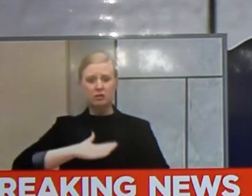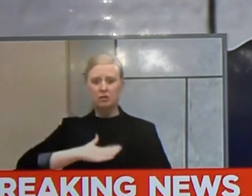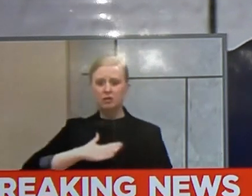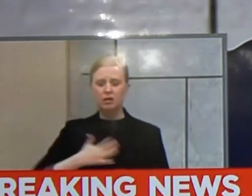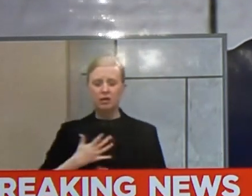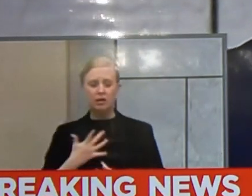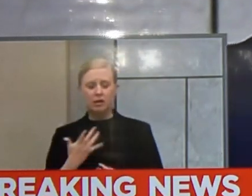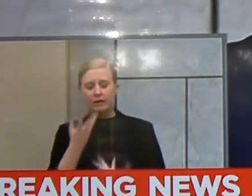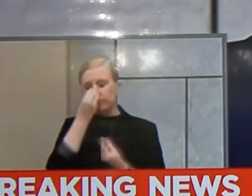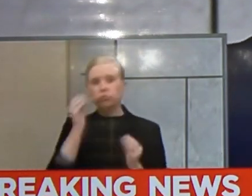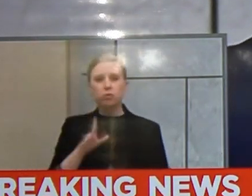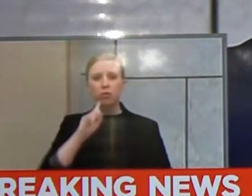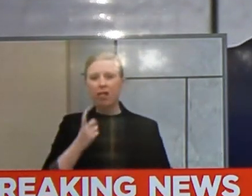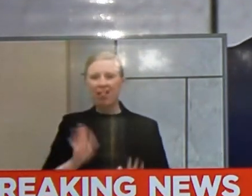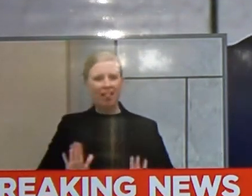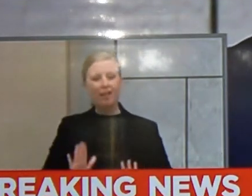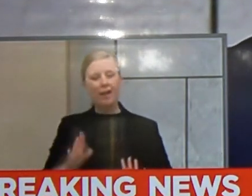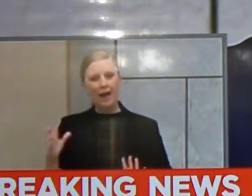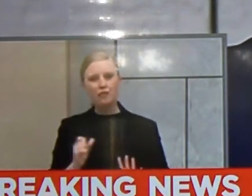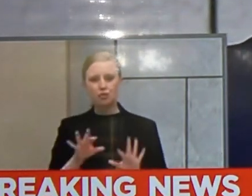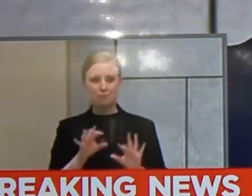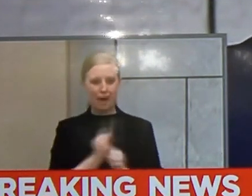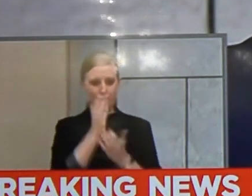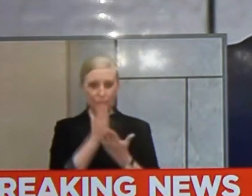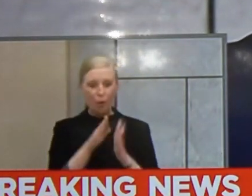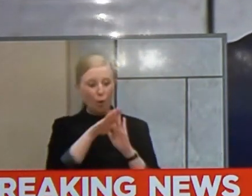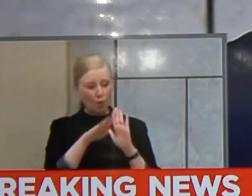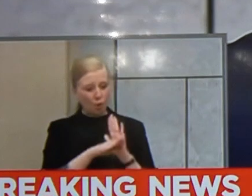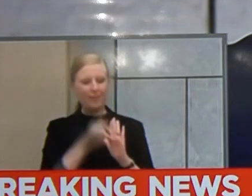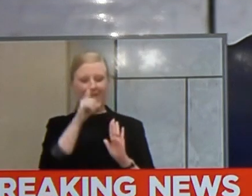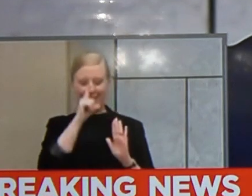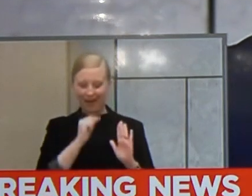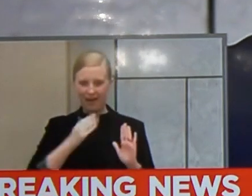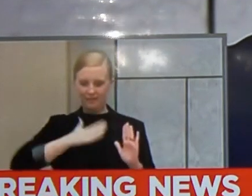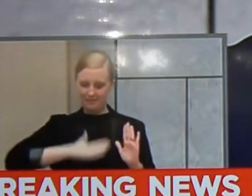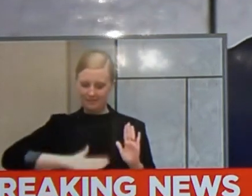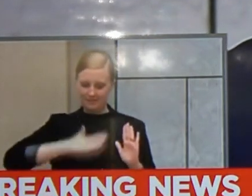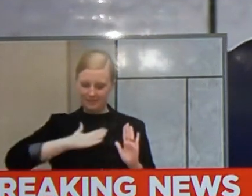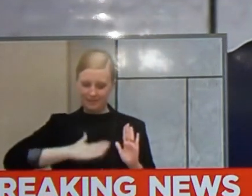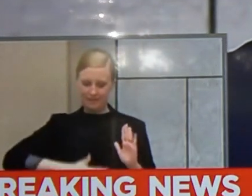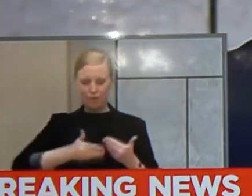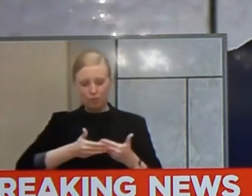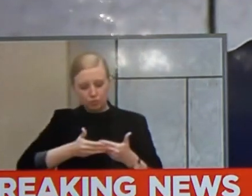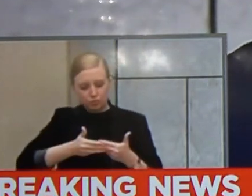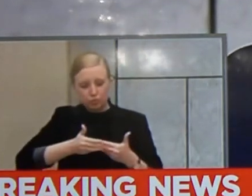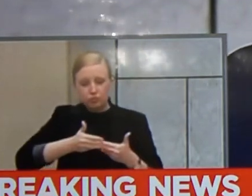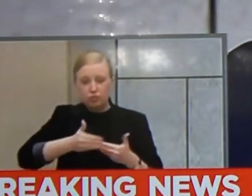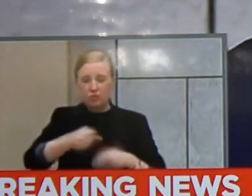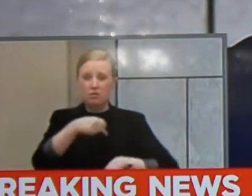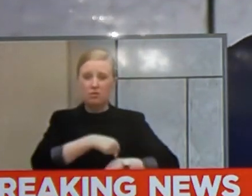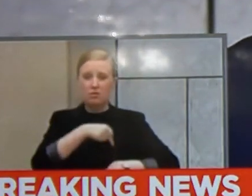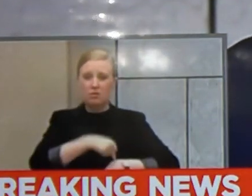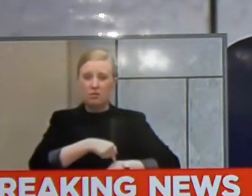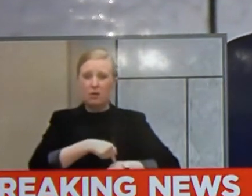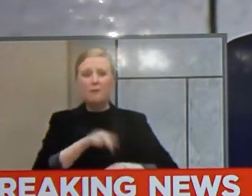it all the time as a national cabinet, and that we calibrate these things to how the country's moving, how they're